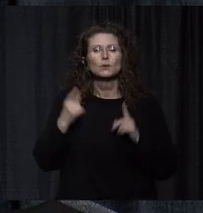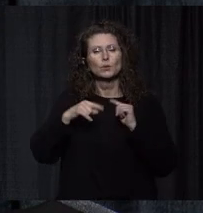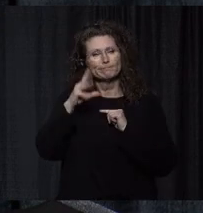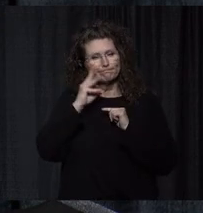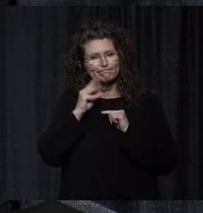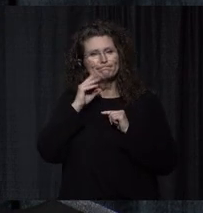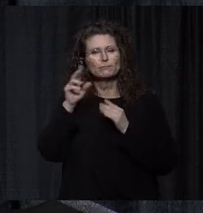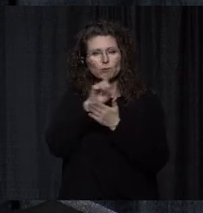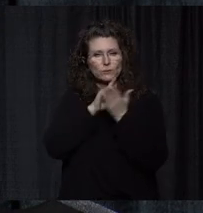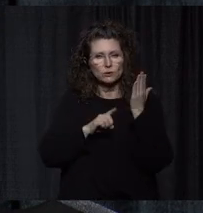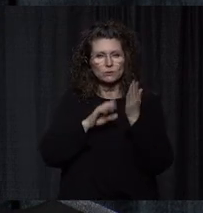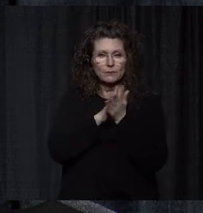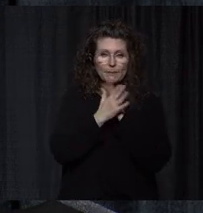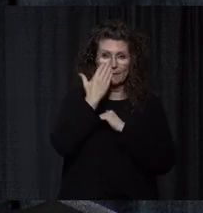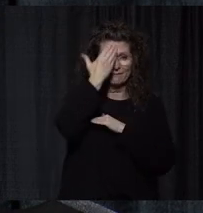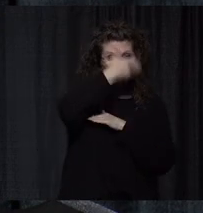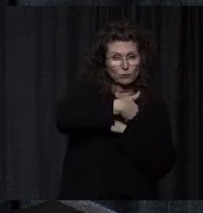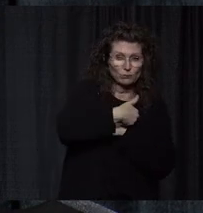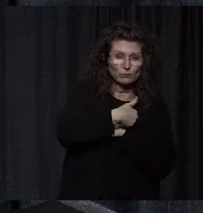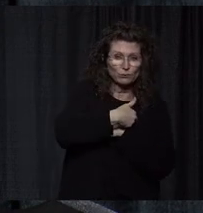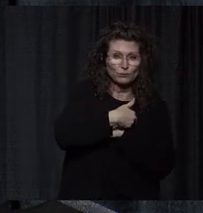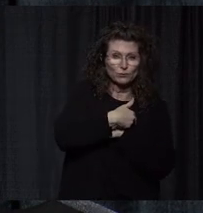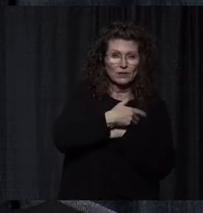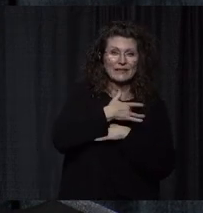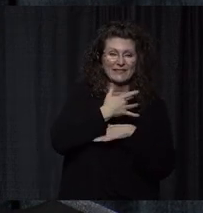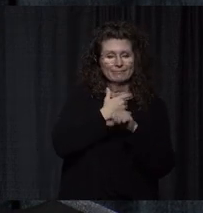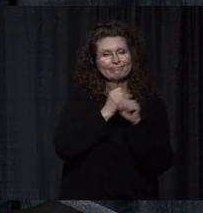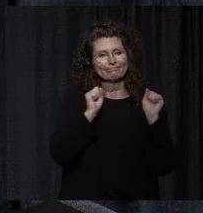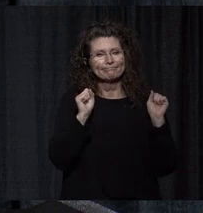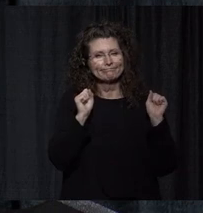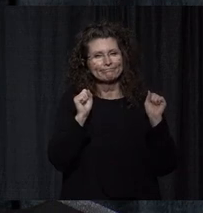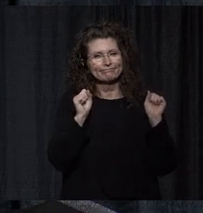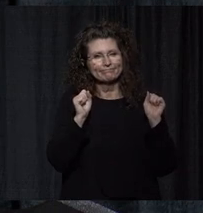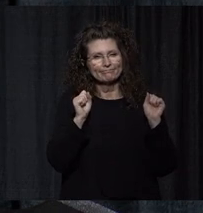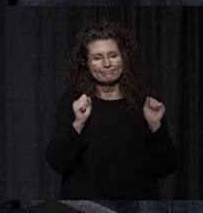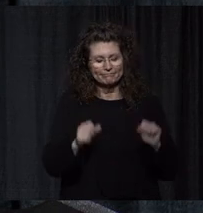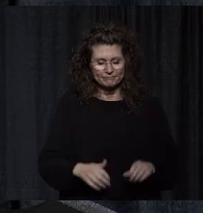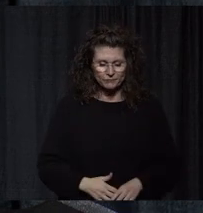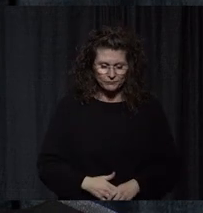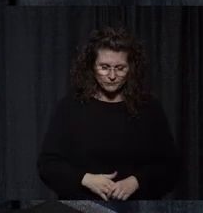discrimination, invisibility can feel like a refuge.